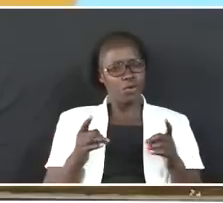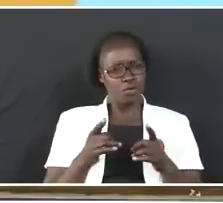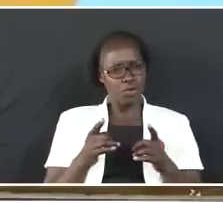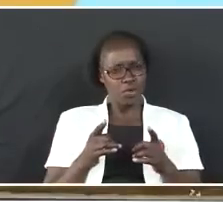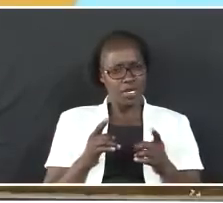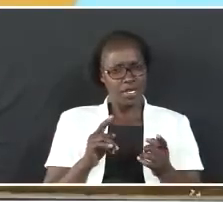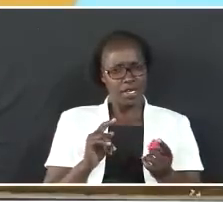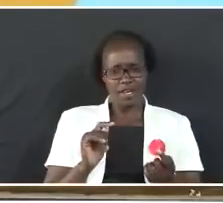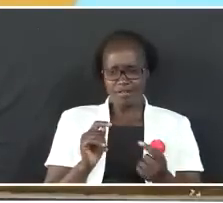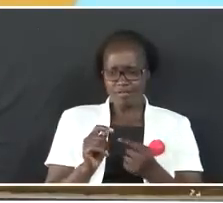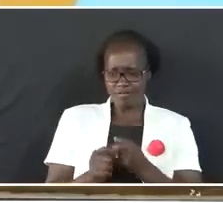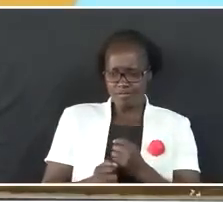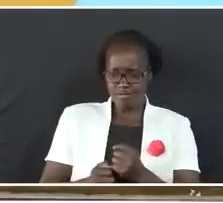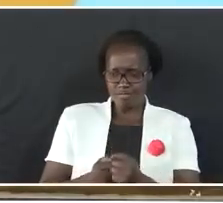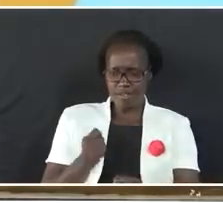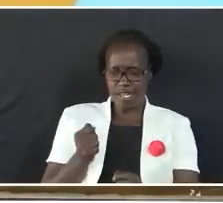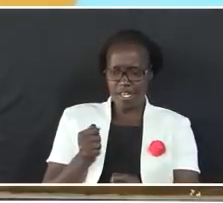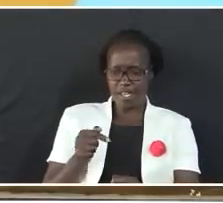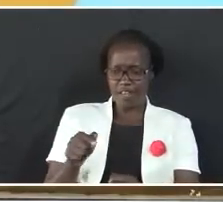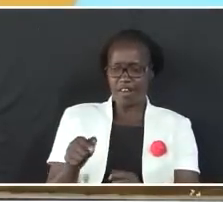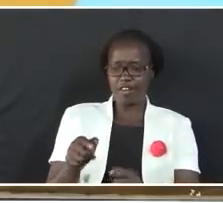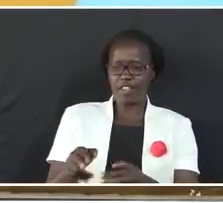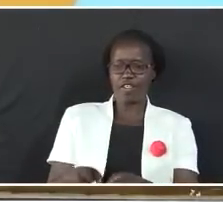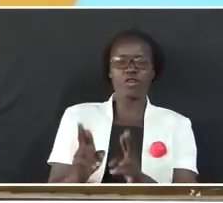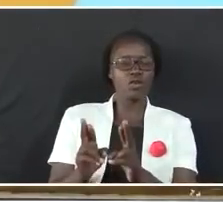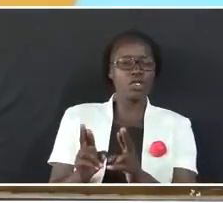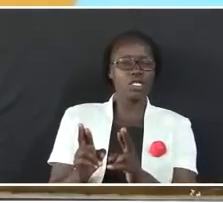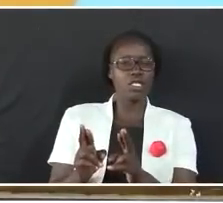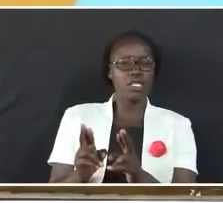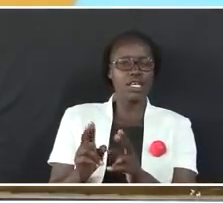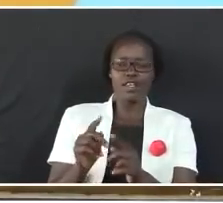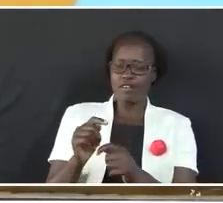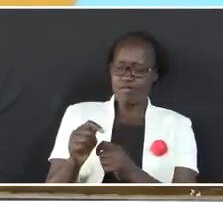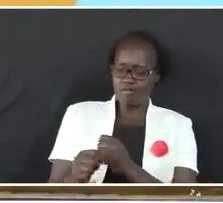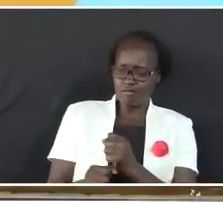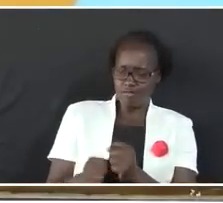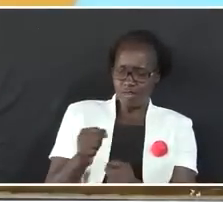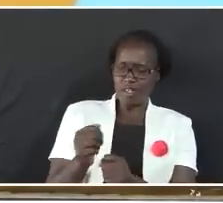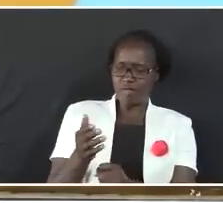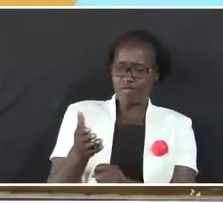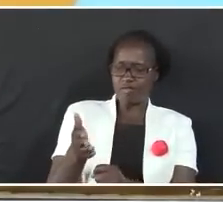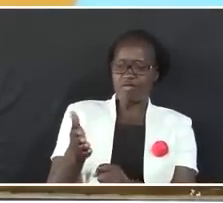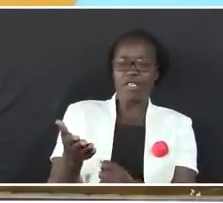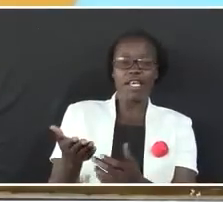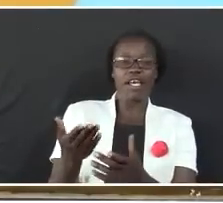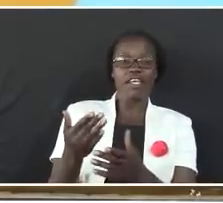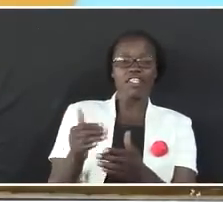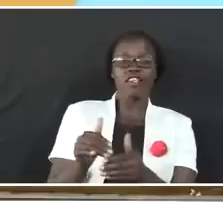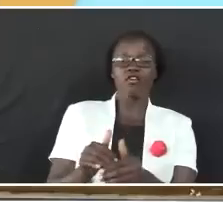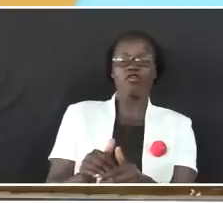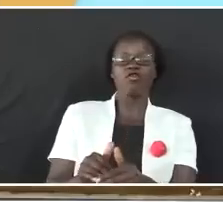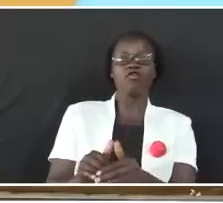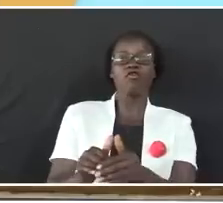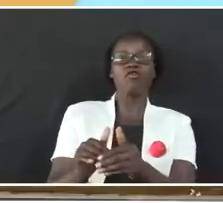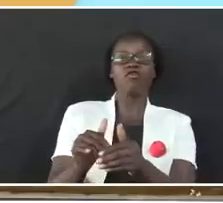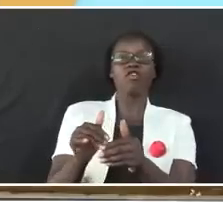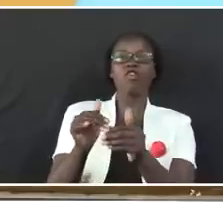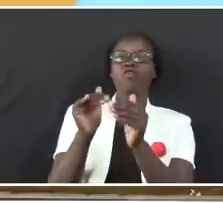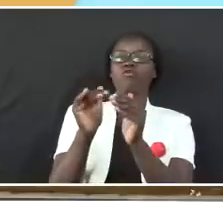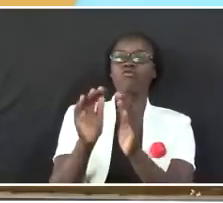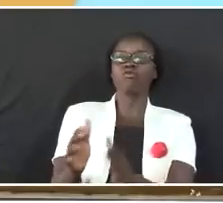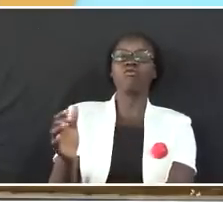a knot on that rope. Tie a knot and hold on right there.